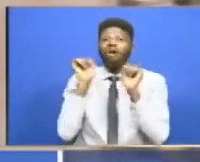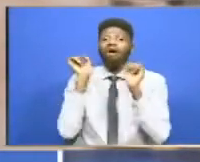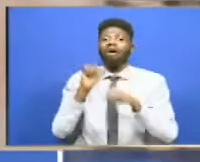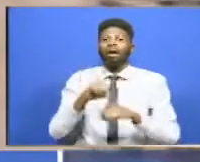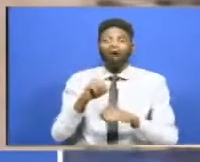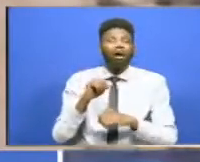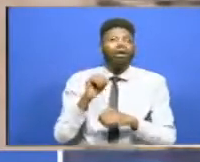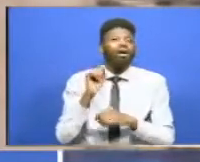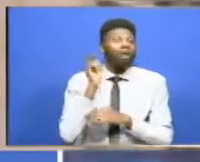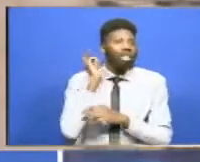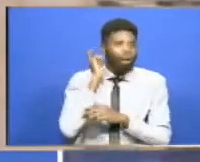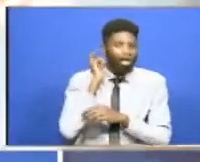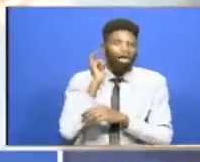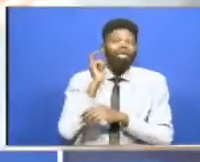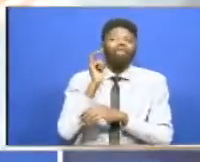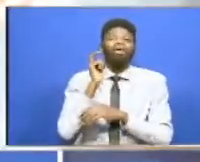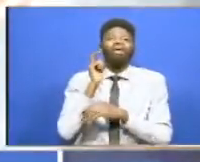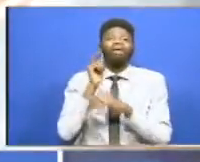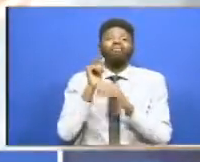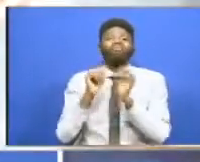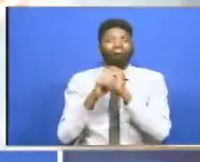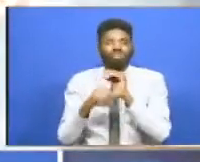where they play down on the ground.